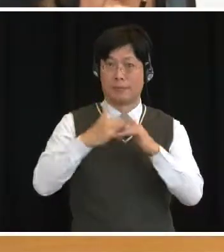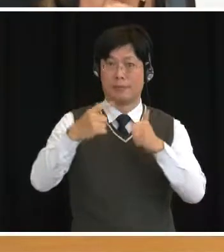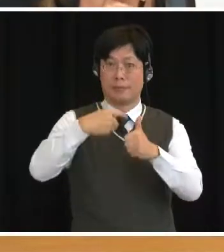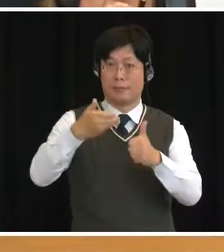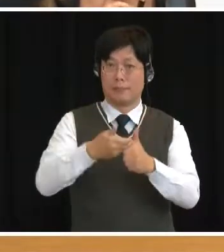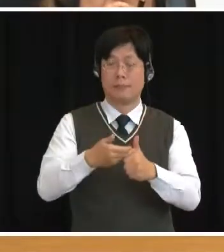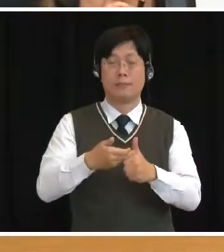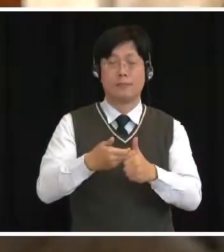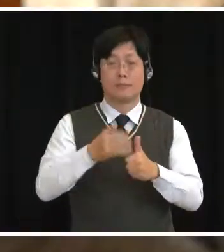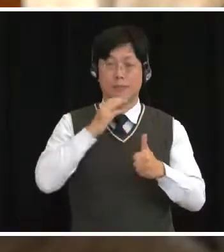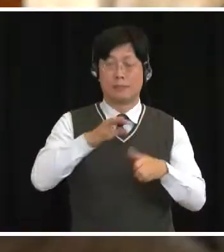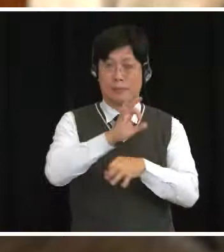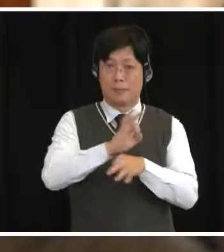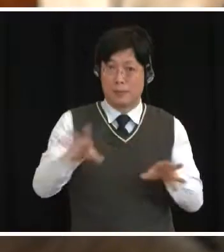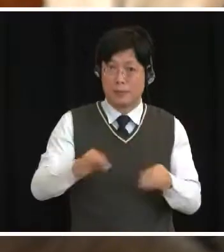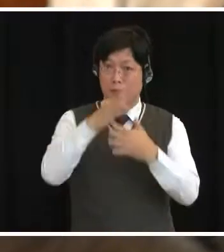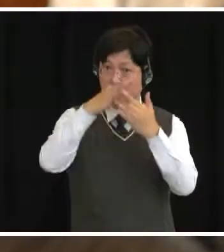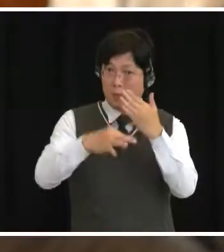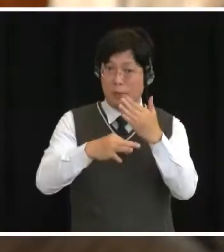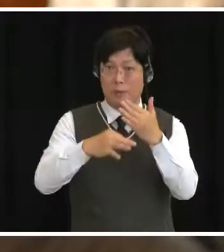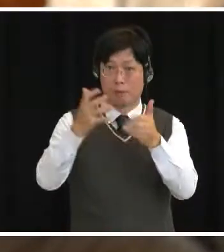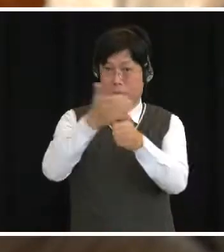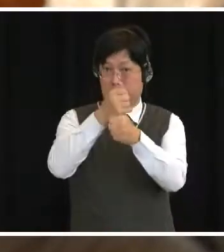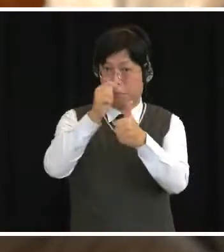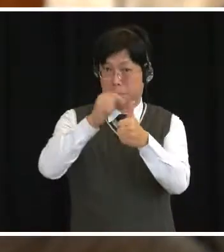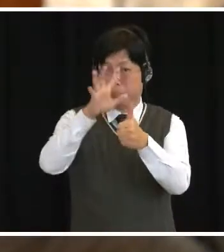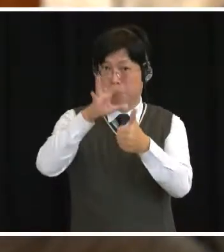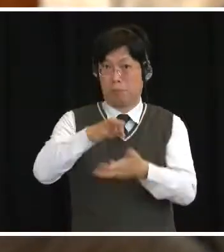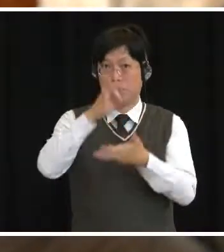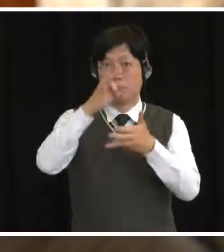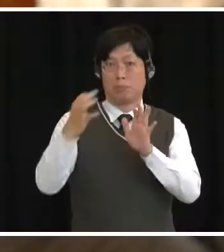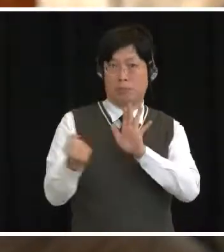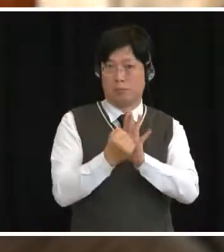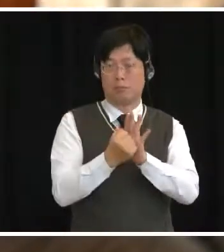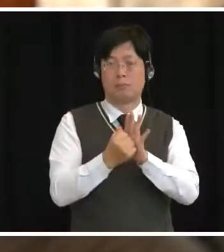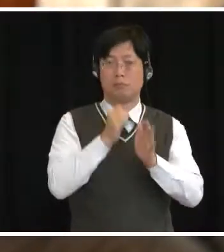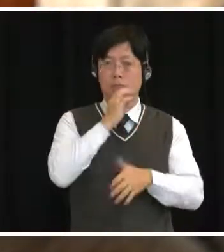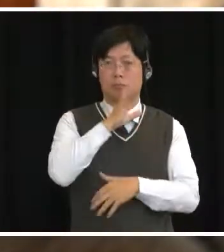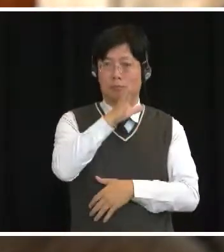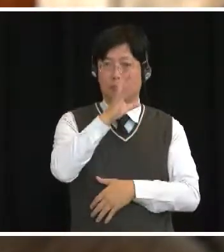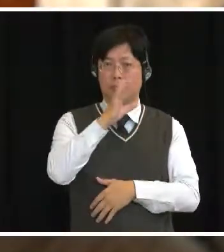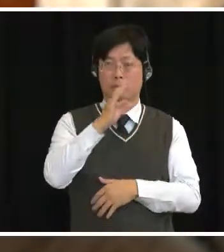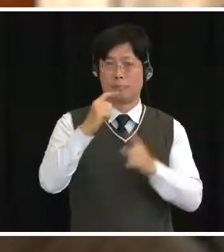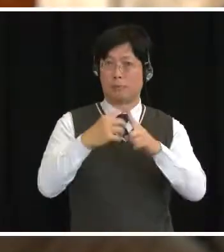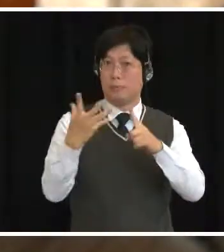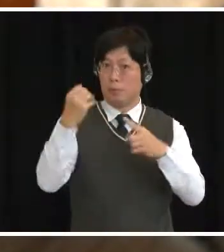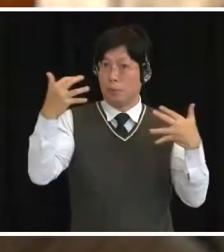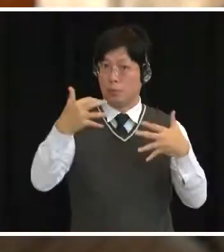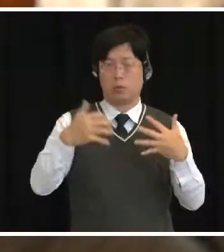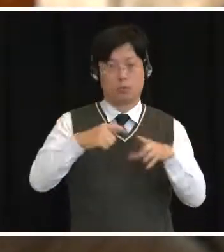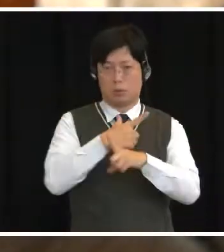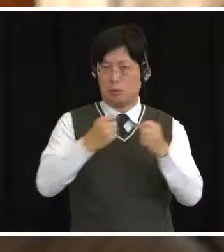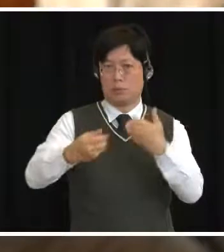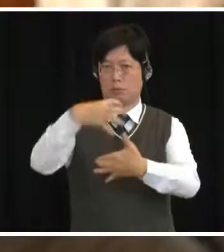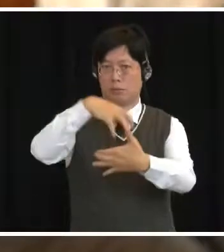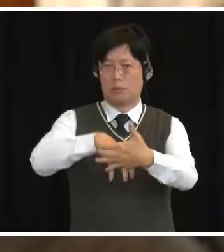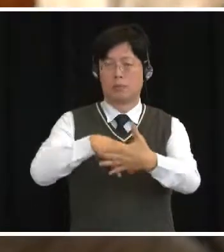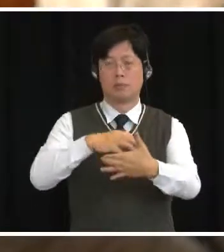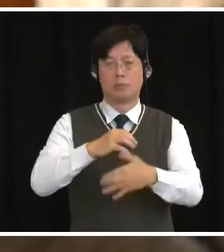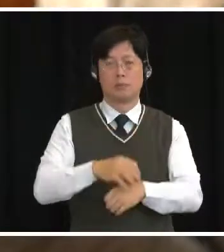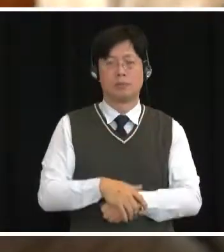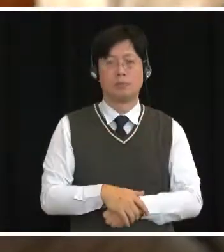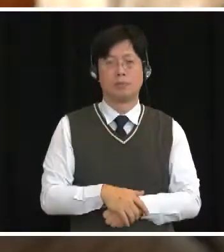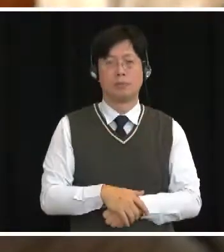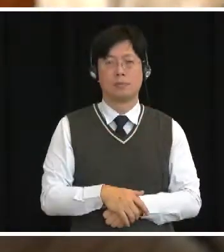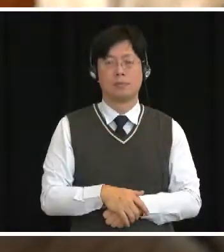And at high school students, for high school students, well, actually in their curriculum,